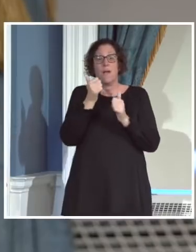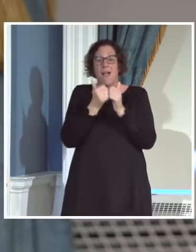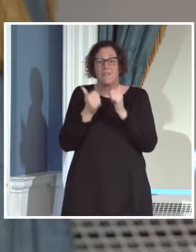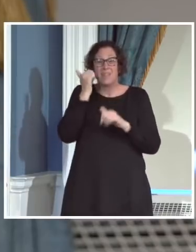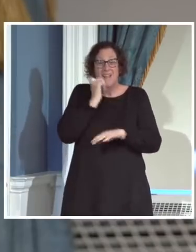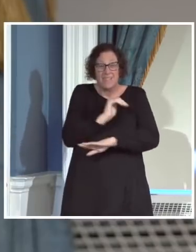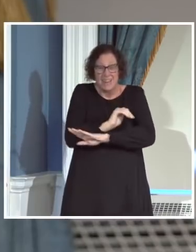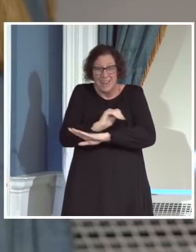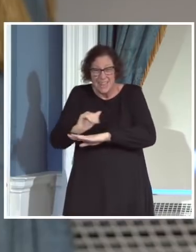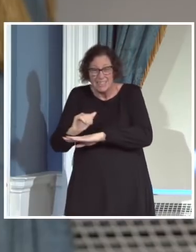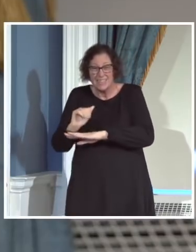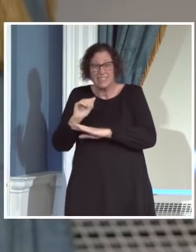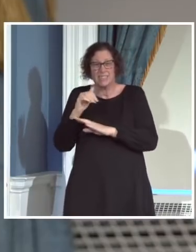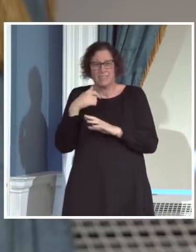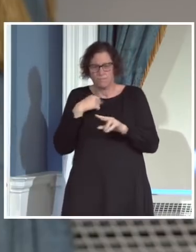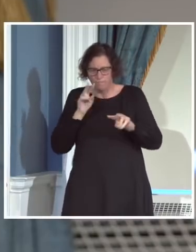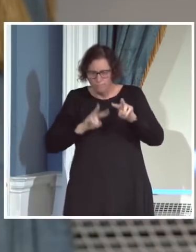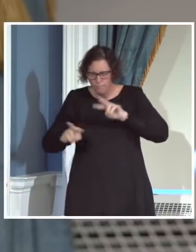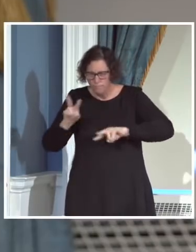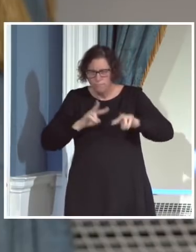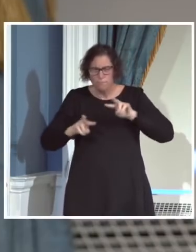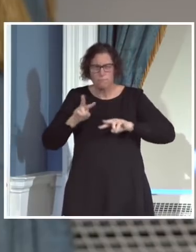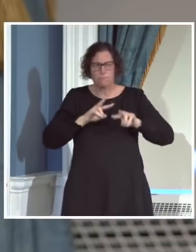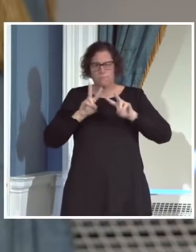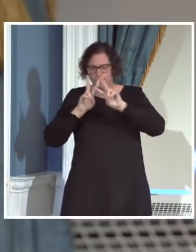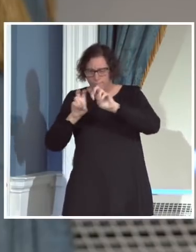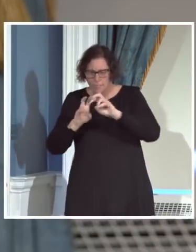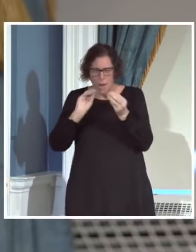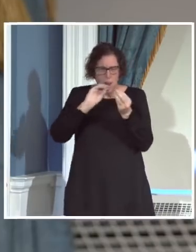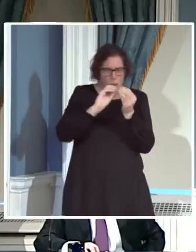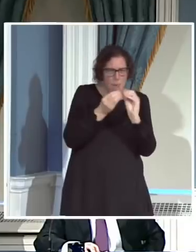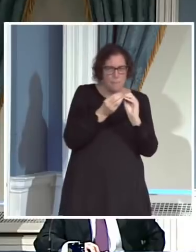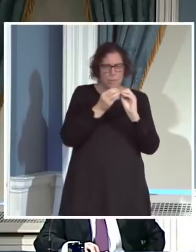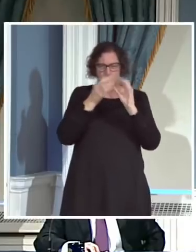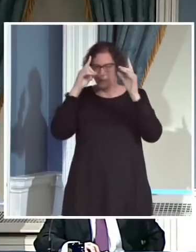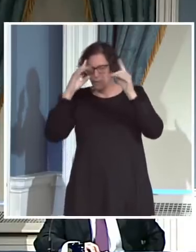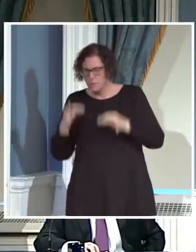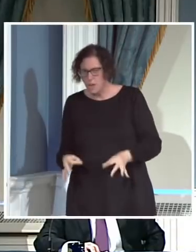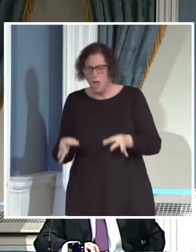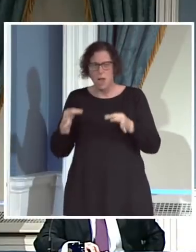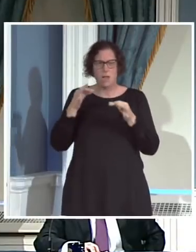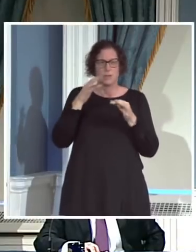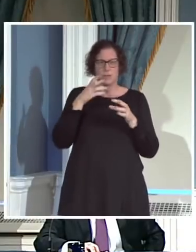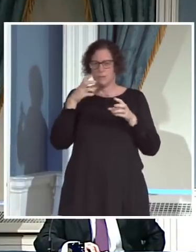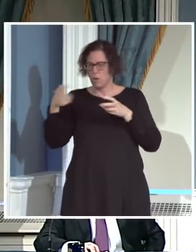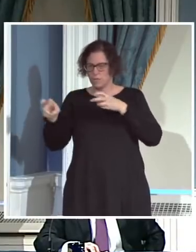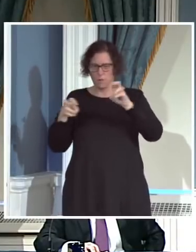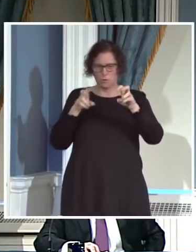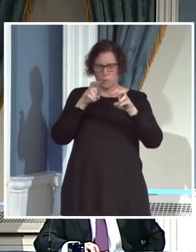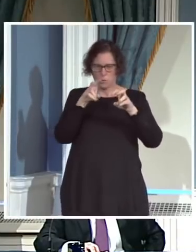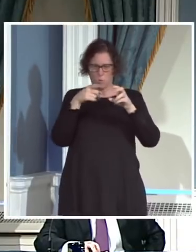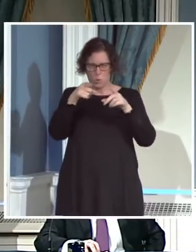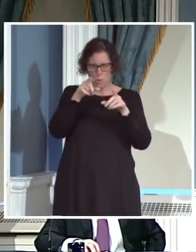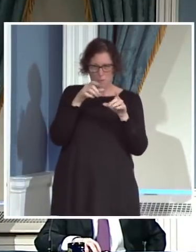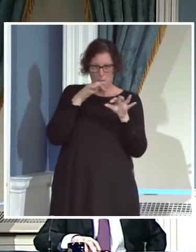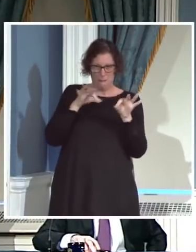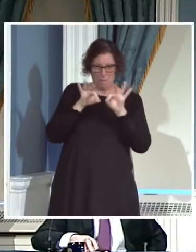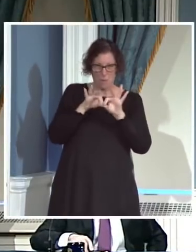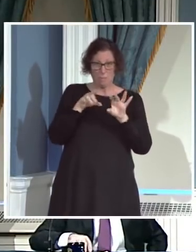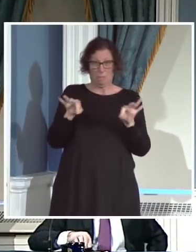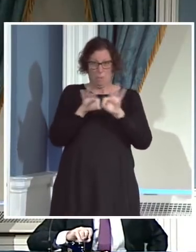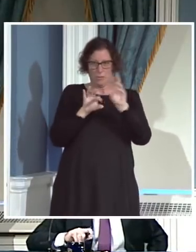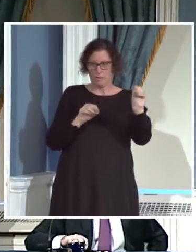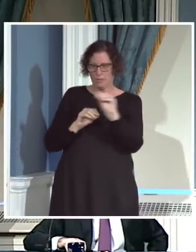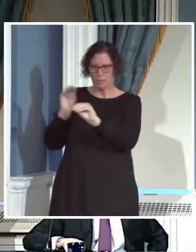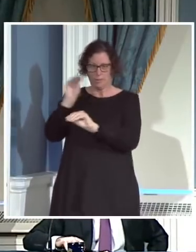determine how to level the patients across our system. Yeah, and I just want to add one more thing, and real thanks to Mitch over the last few years.